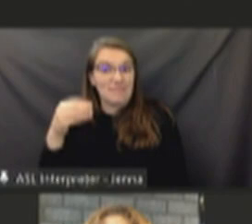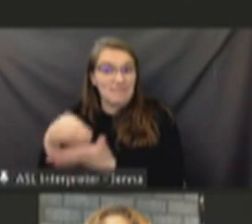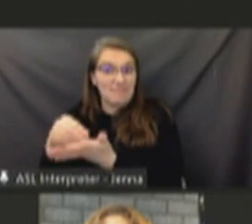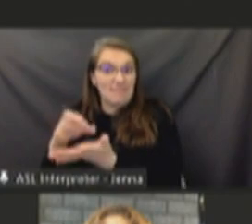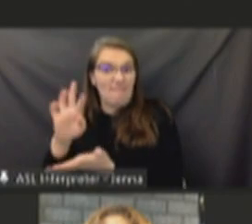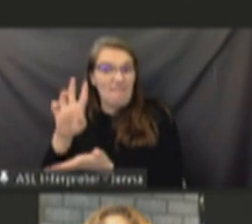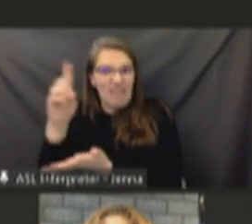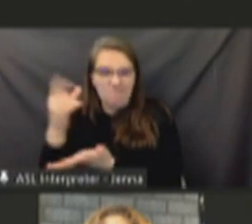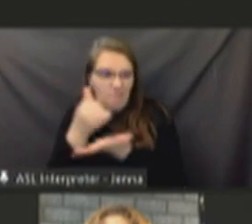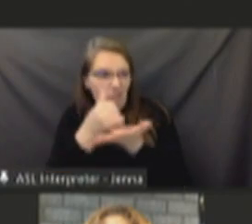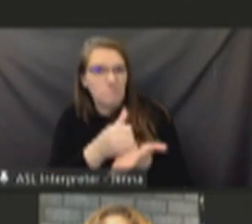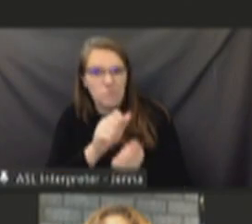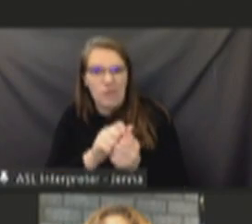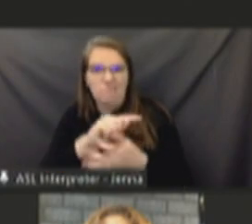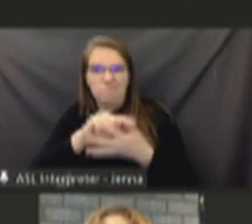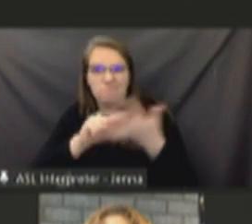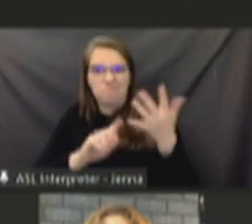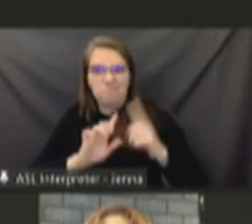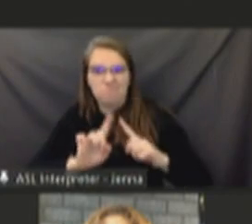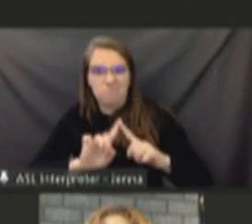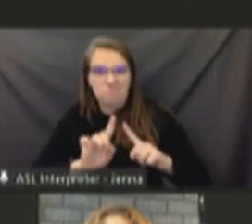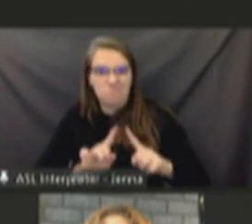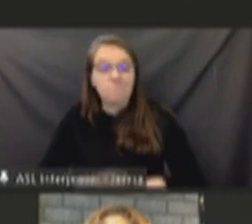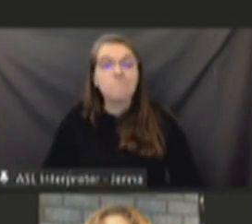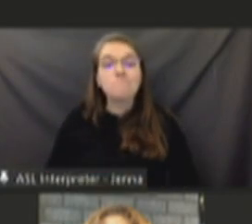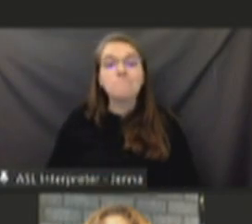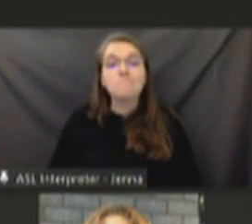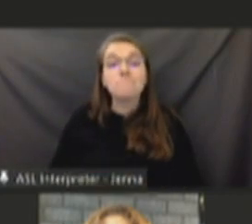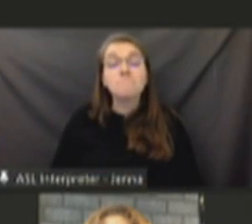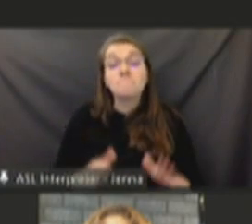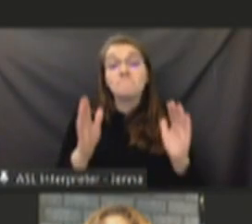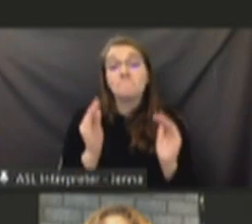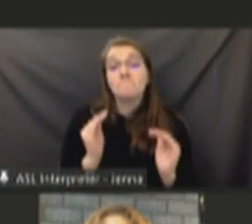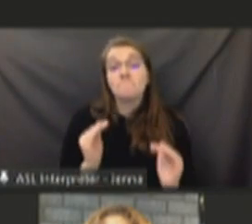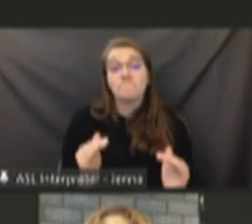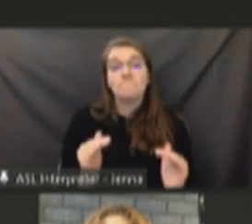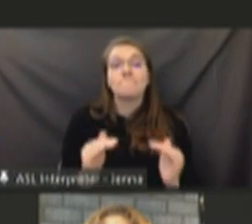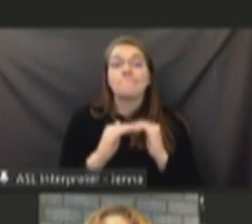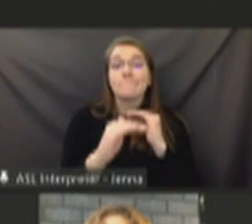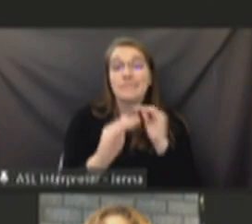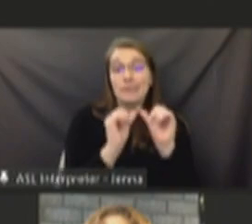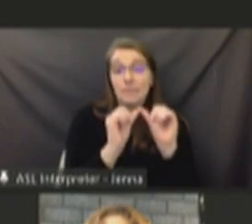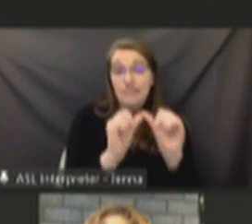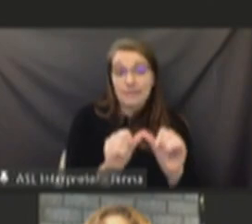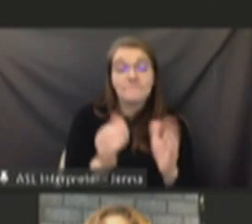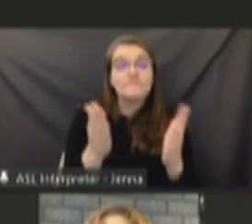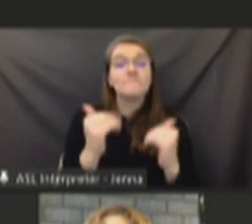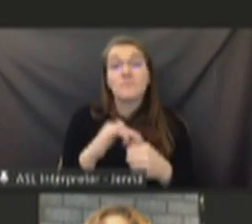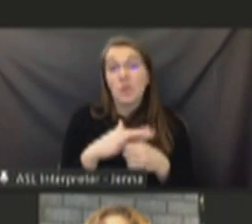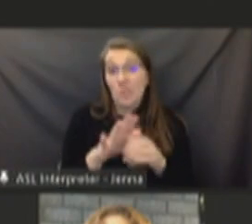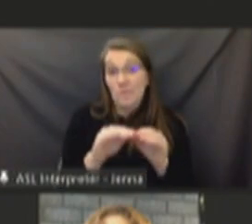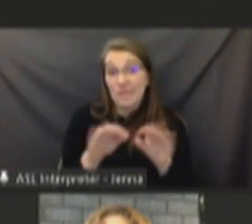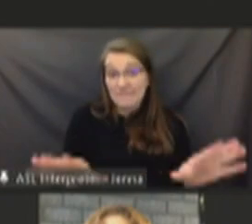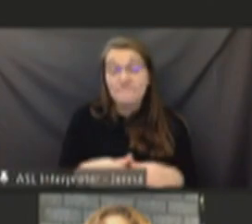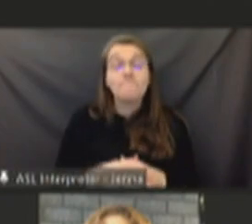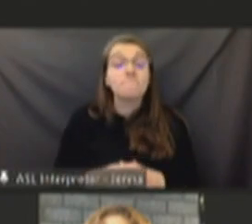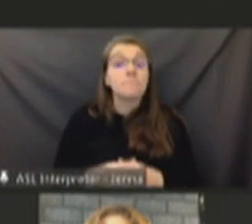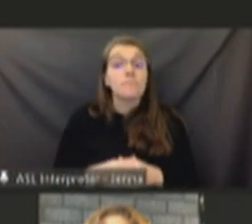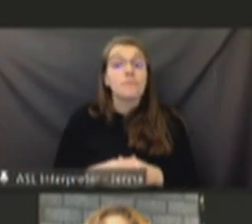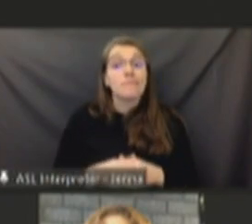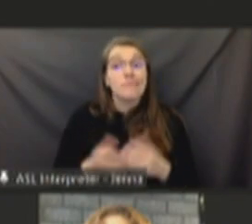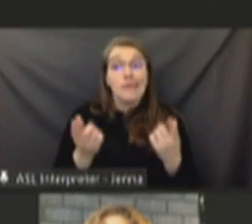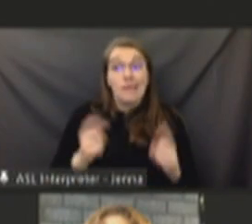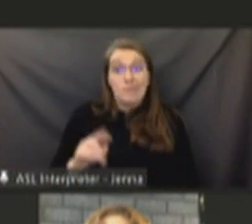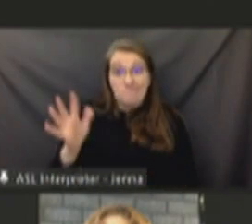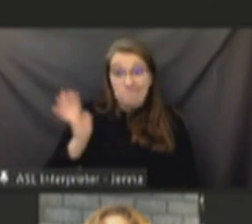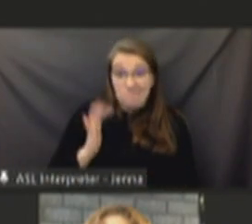The last thing that I want to touch on stability is related to the COVID-19 pandemic. When the pandemic hit, what we did was